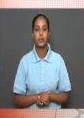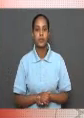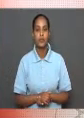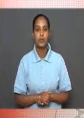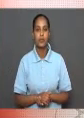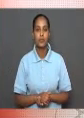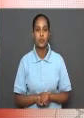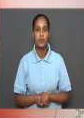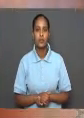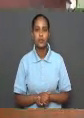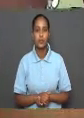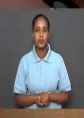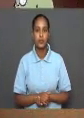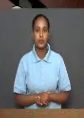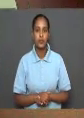minutes.